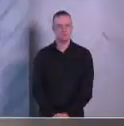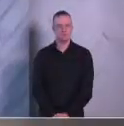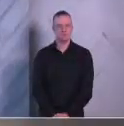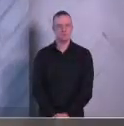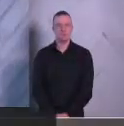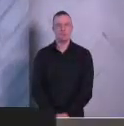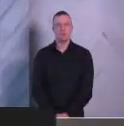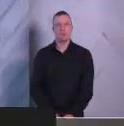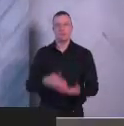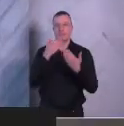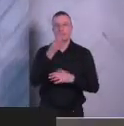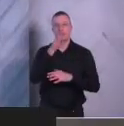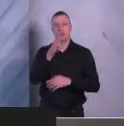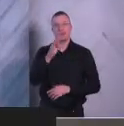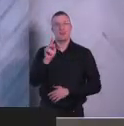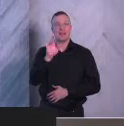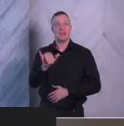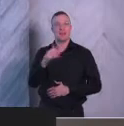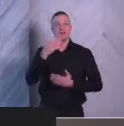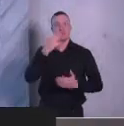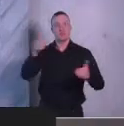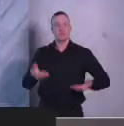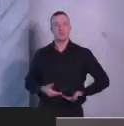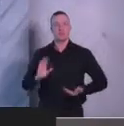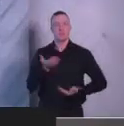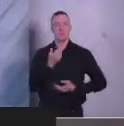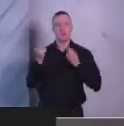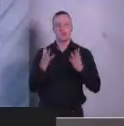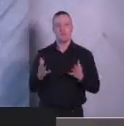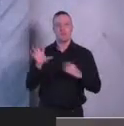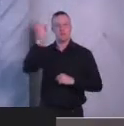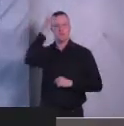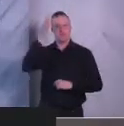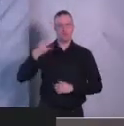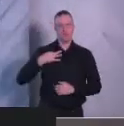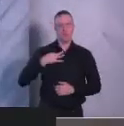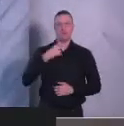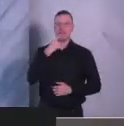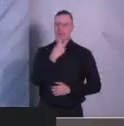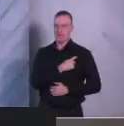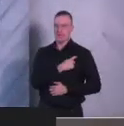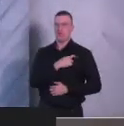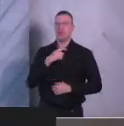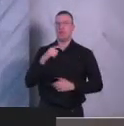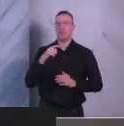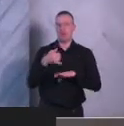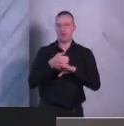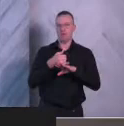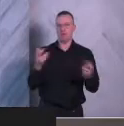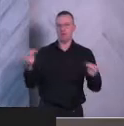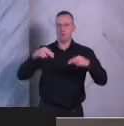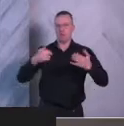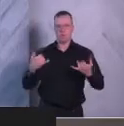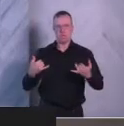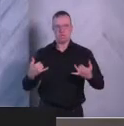Thank you, Grandmother Kathy. Thank you and welcome to our guests and federal candidates for the Kingston and Islands for joining us today to address